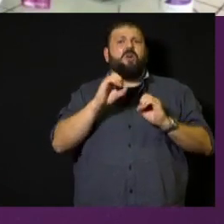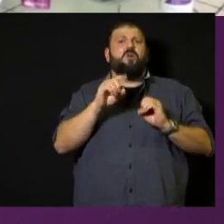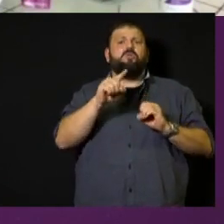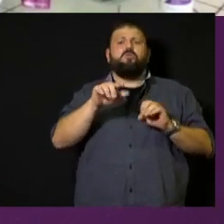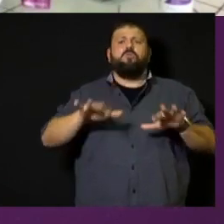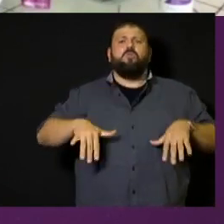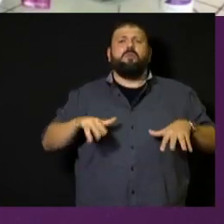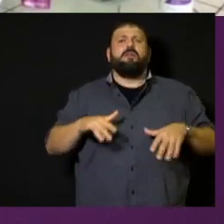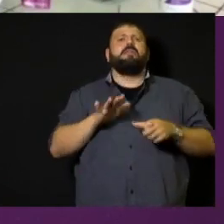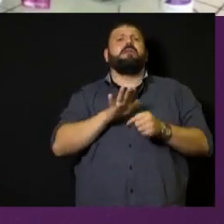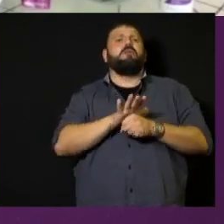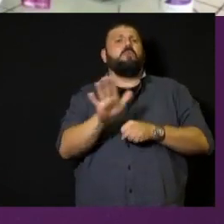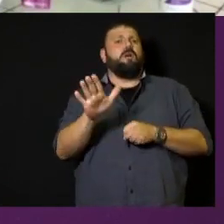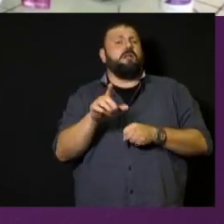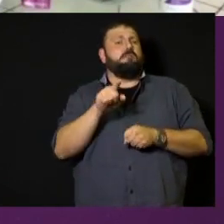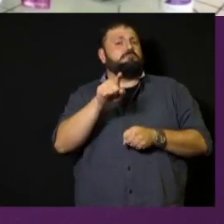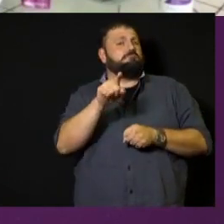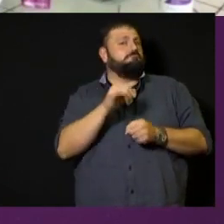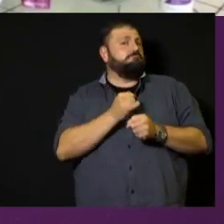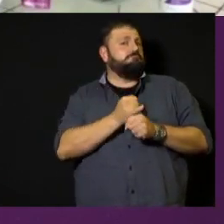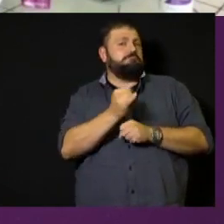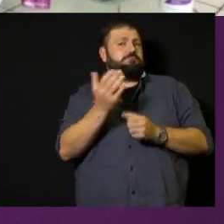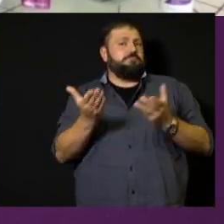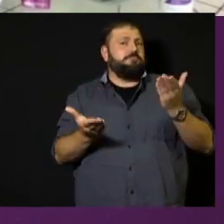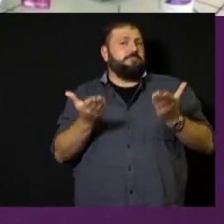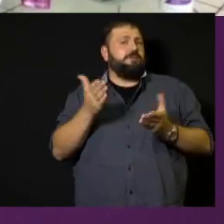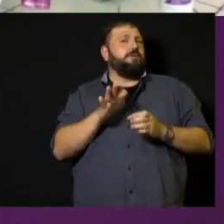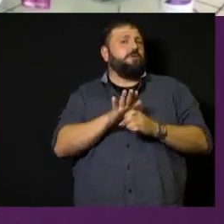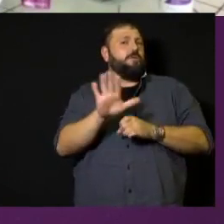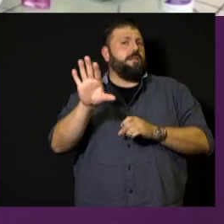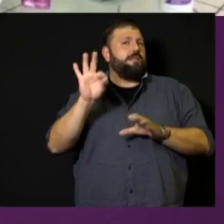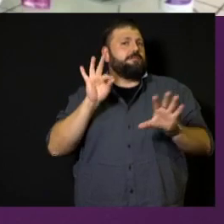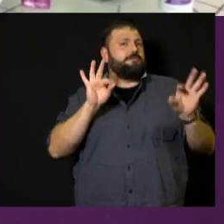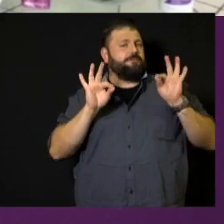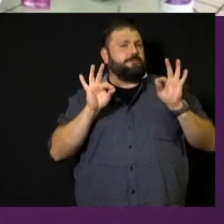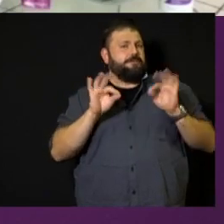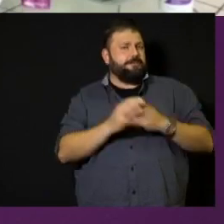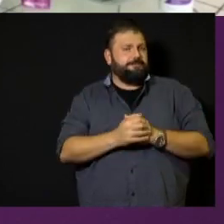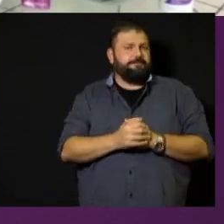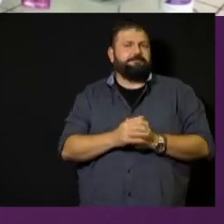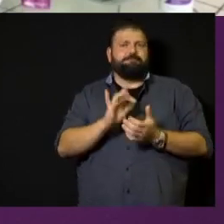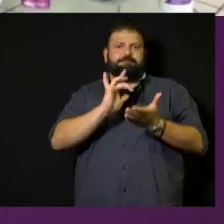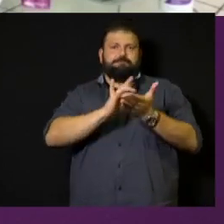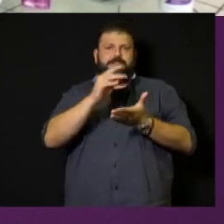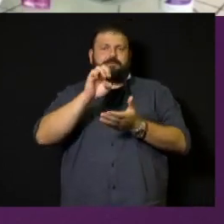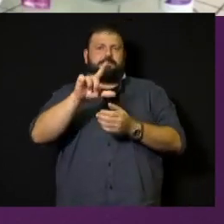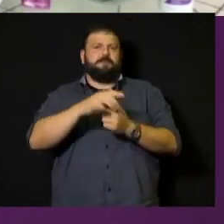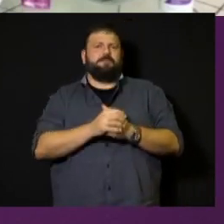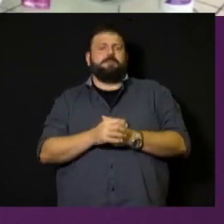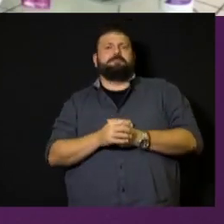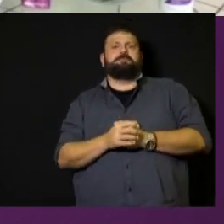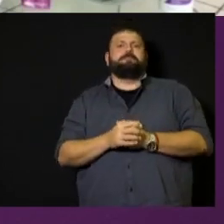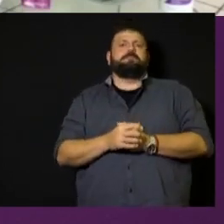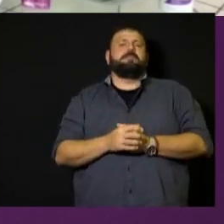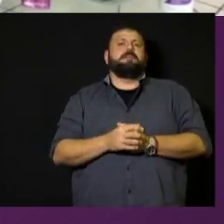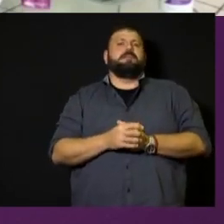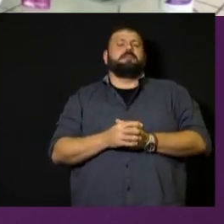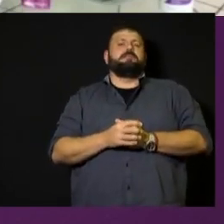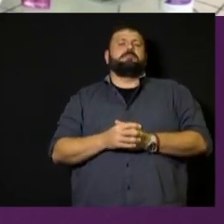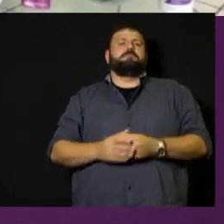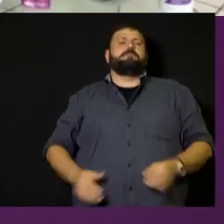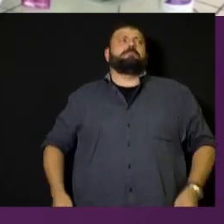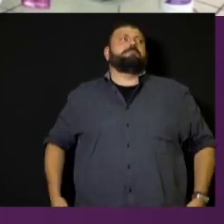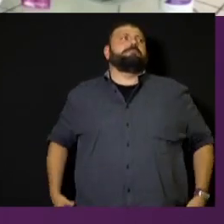are you going to be a coward or a brave person? The decision is in your hands. seguimos con Welfren. Now we continue